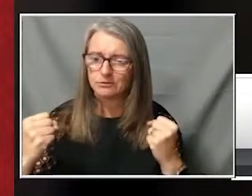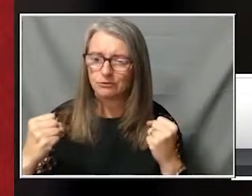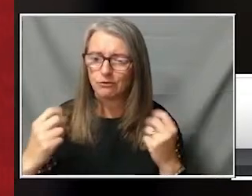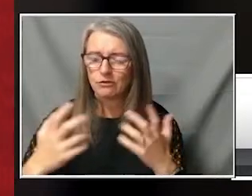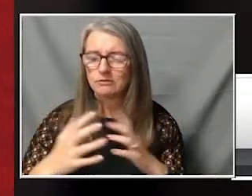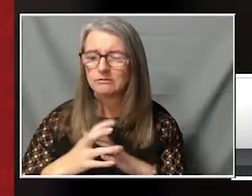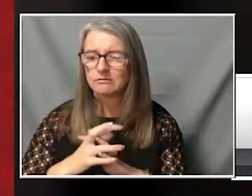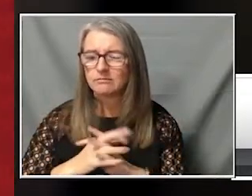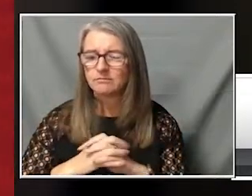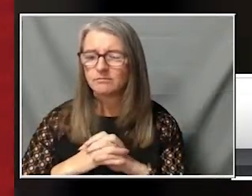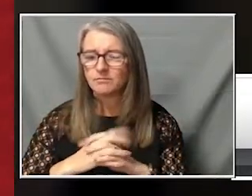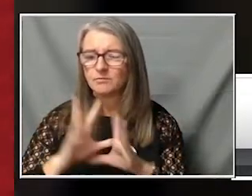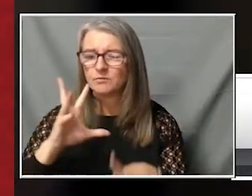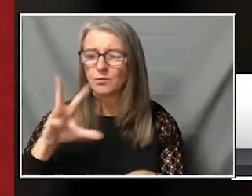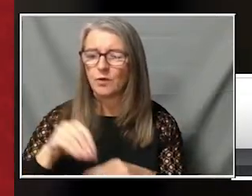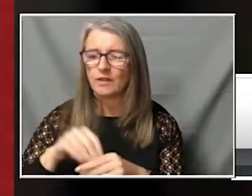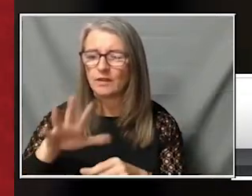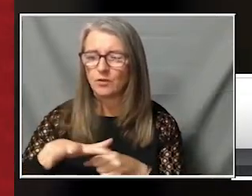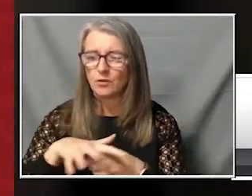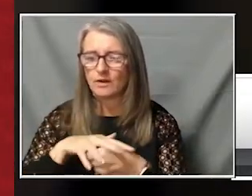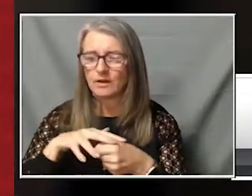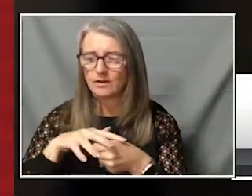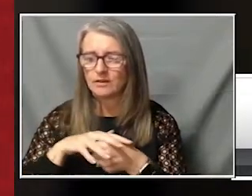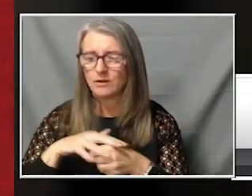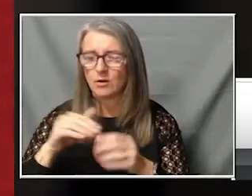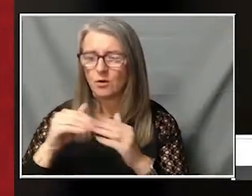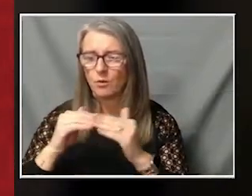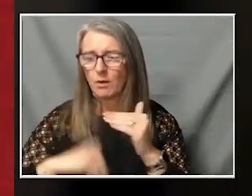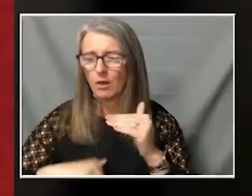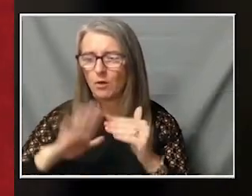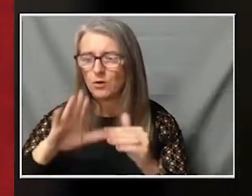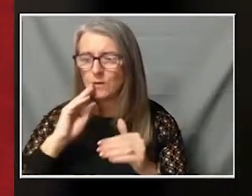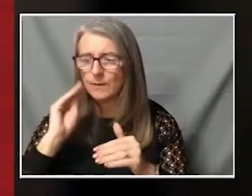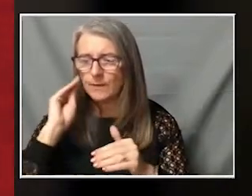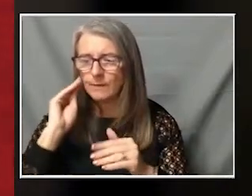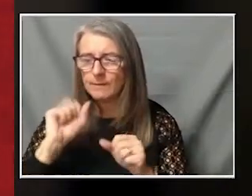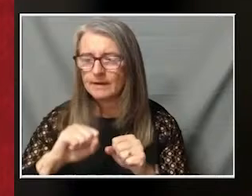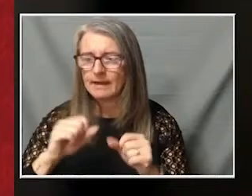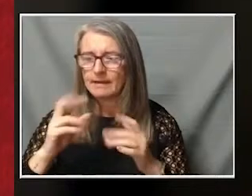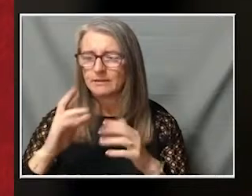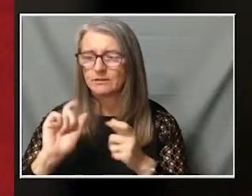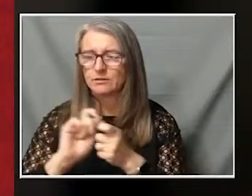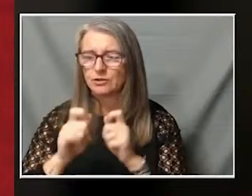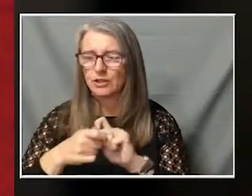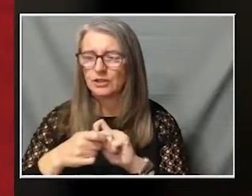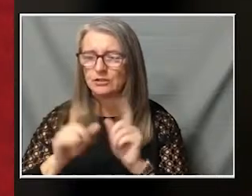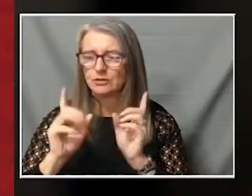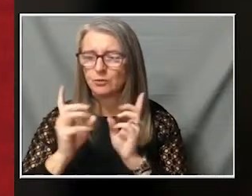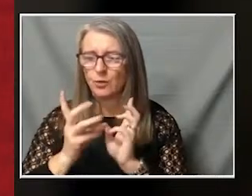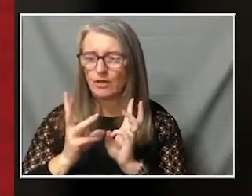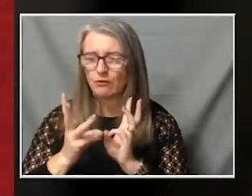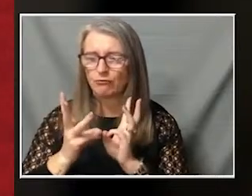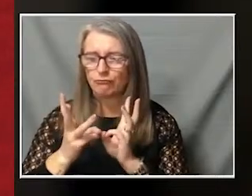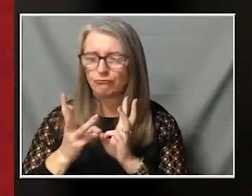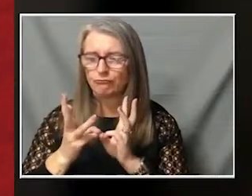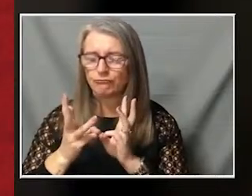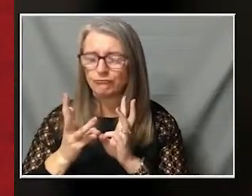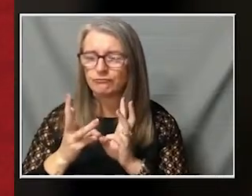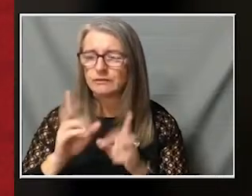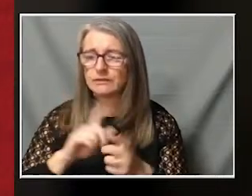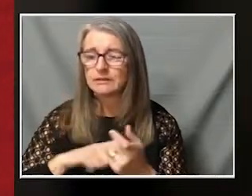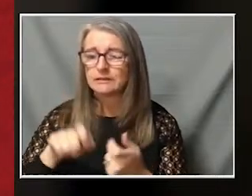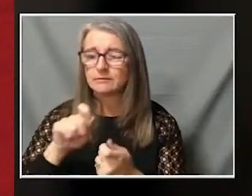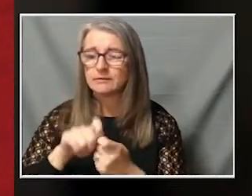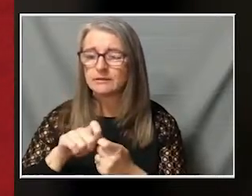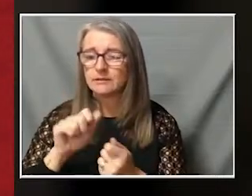said, within your area or below your home, it can play a role when the weather changes. So